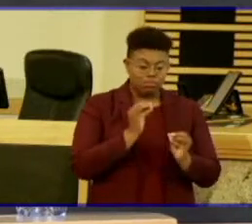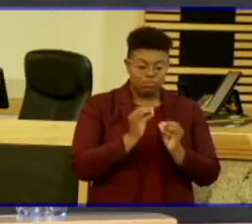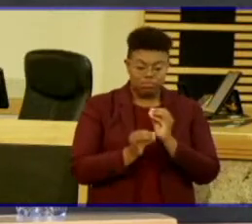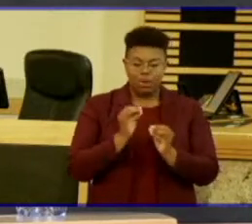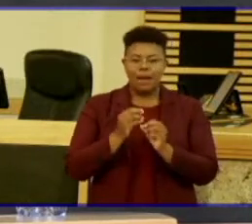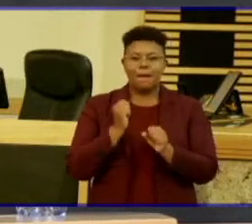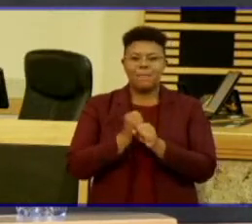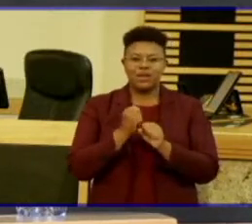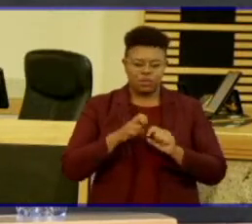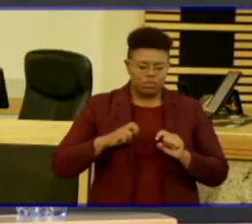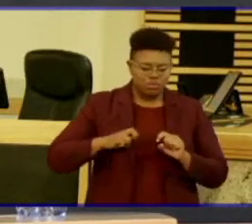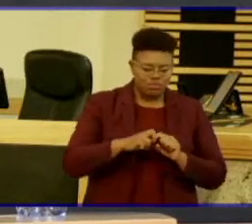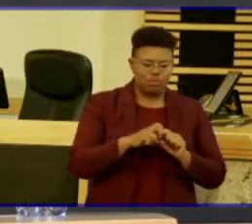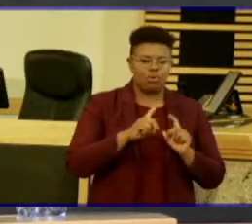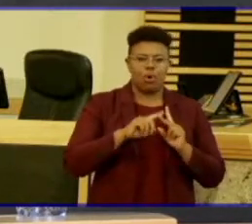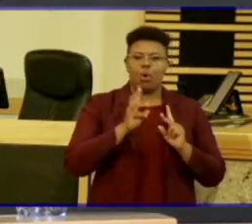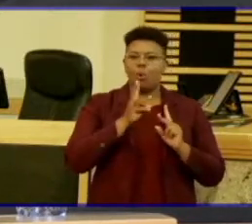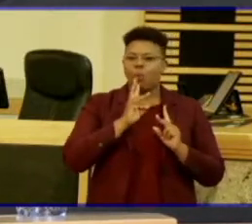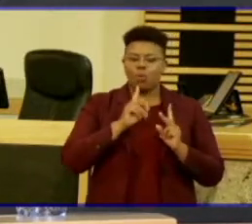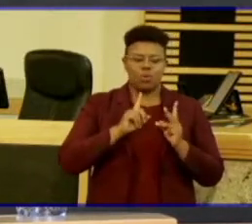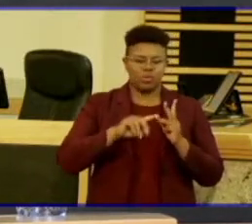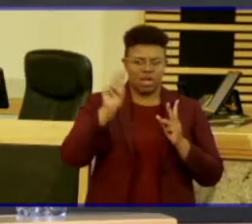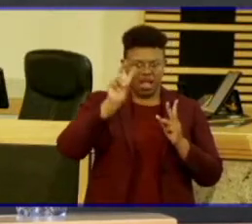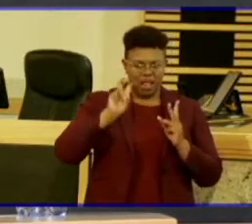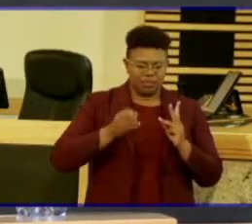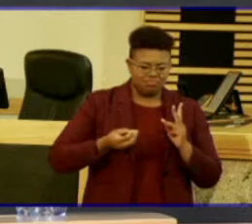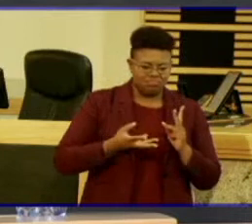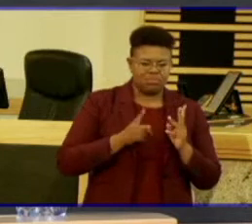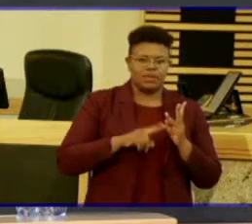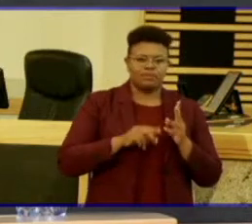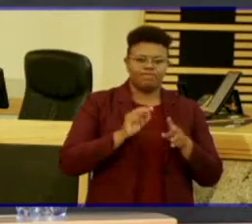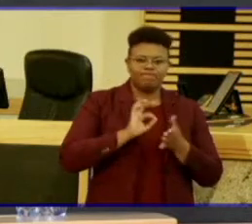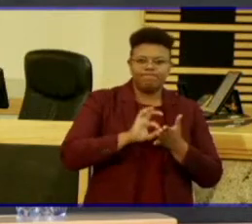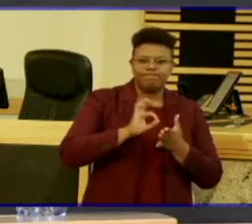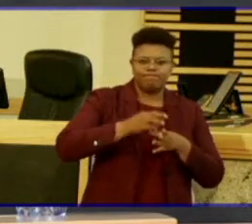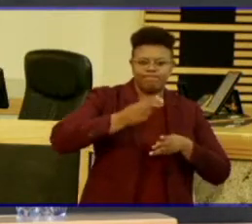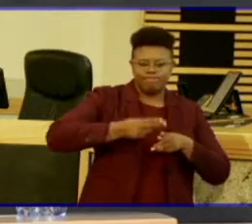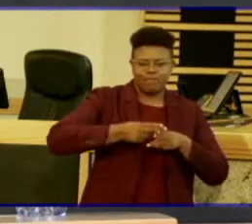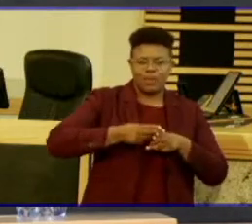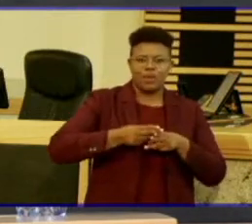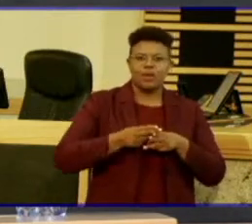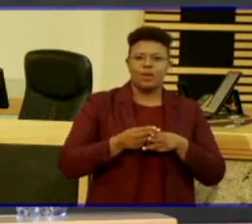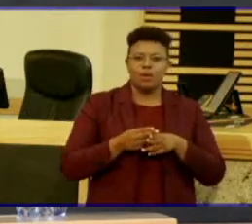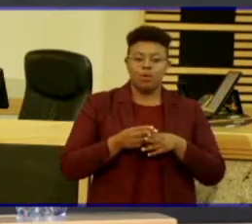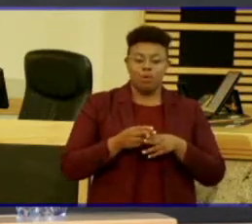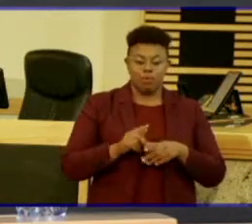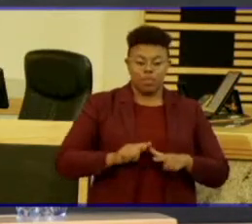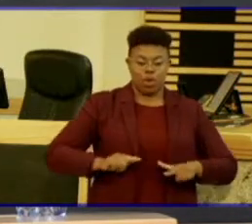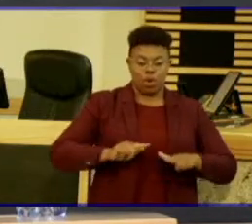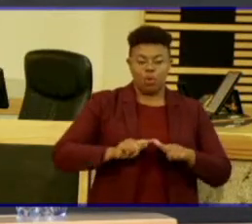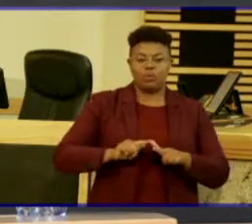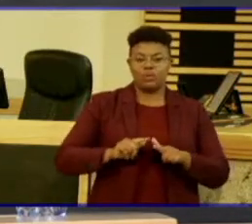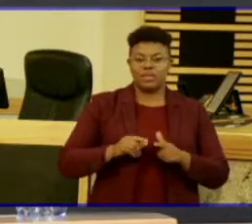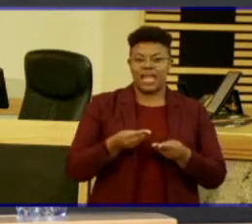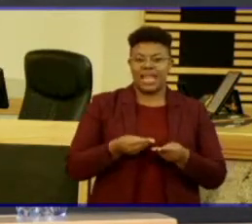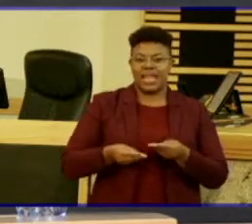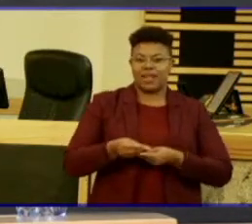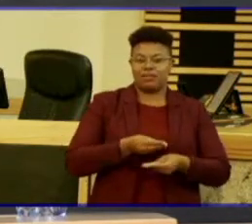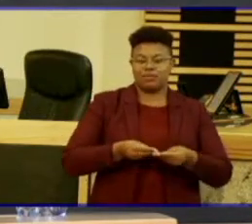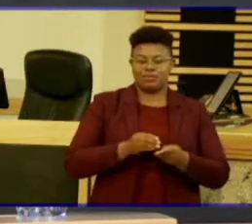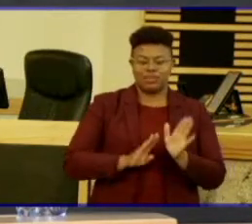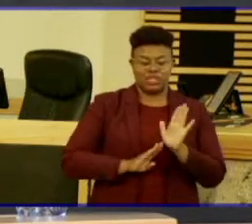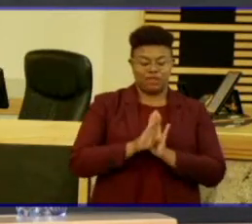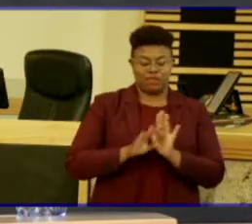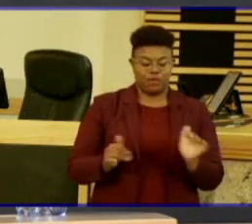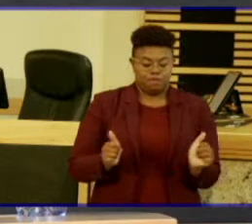hubs, roads, electricity, water, and sanitation, underpinned by local economic development. I'm also happy